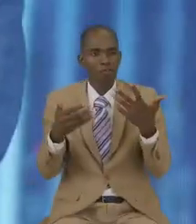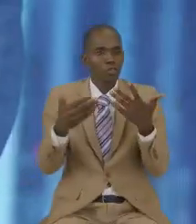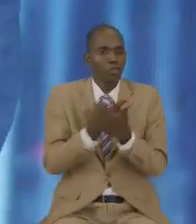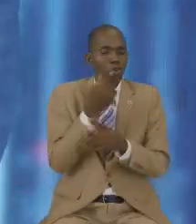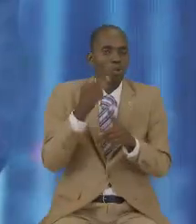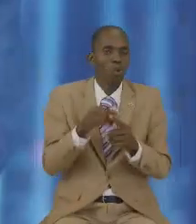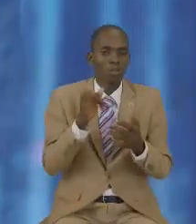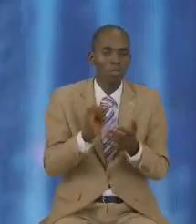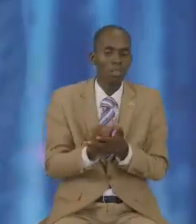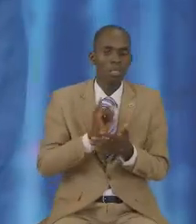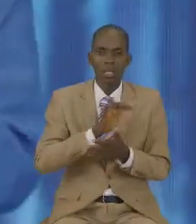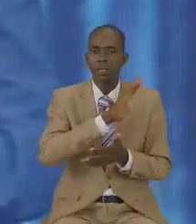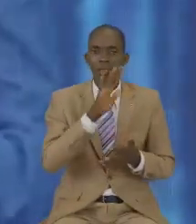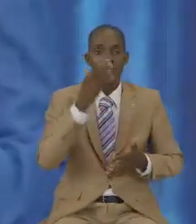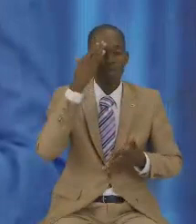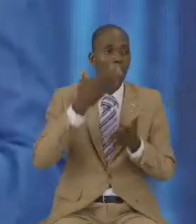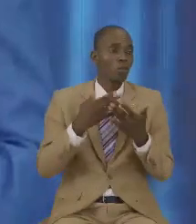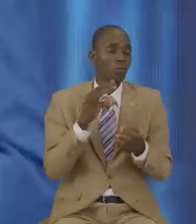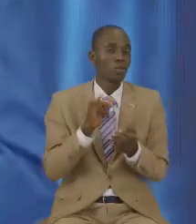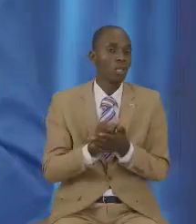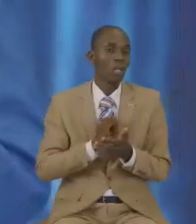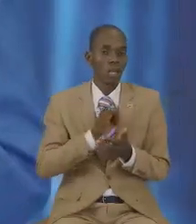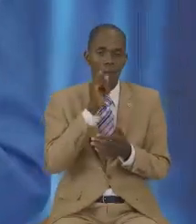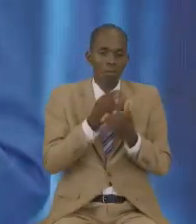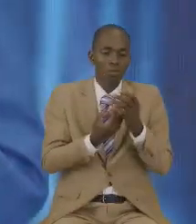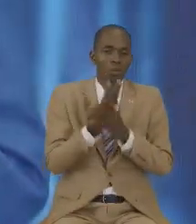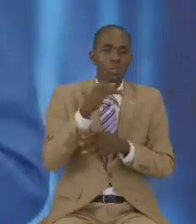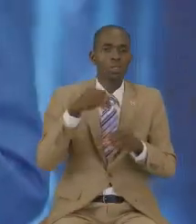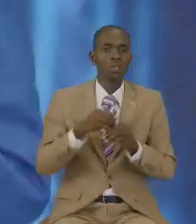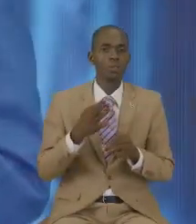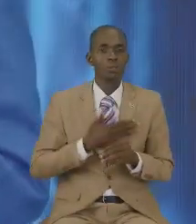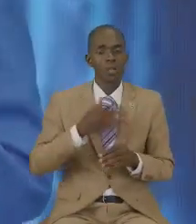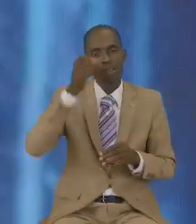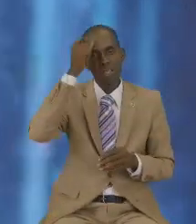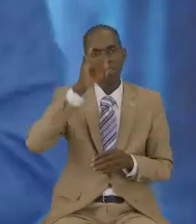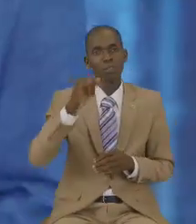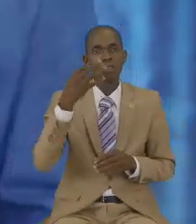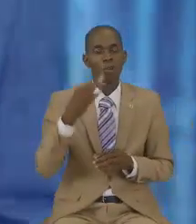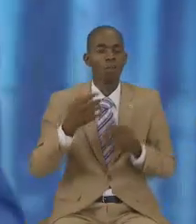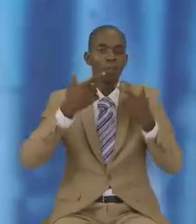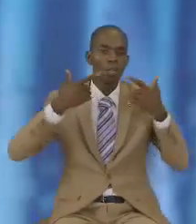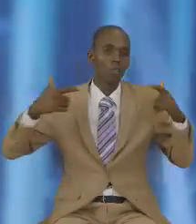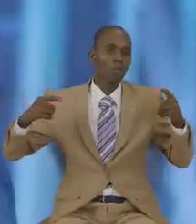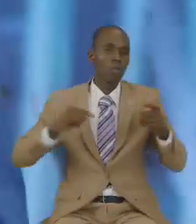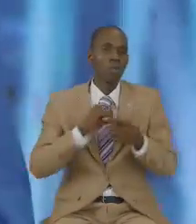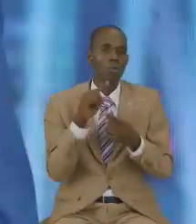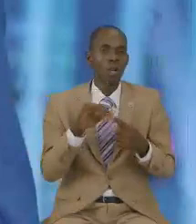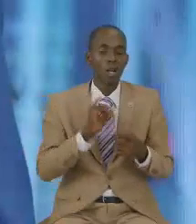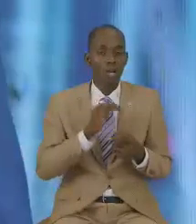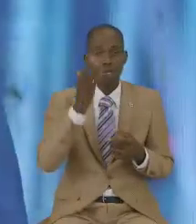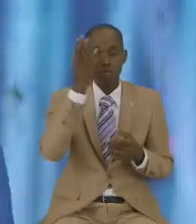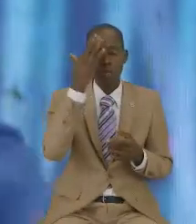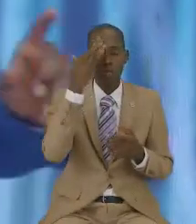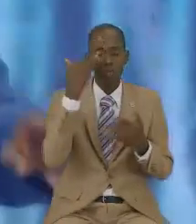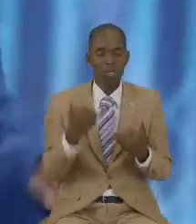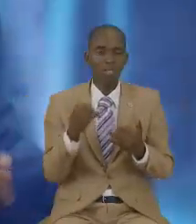so that I'm growing even in my understanding of language. When I know that word